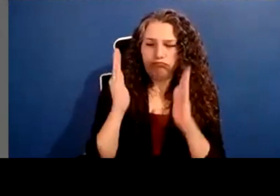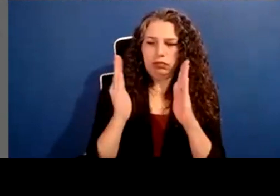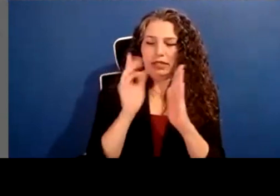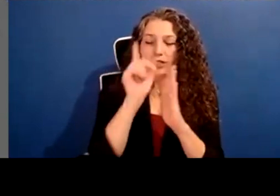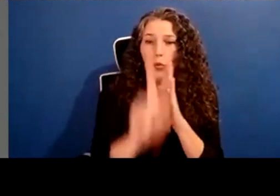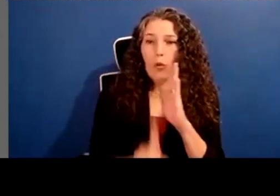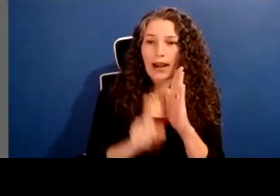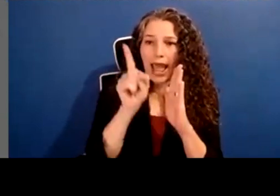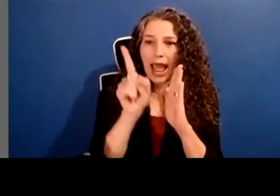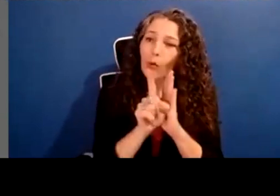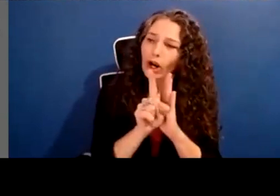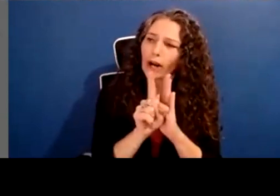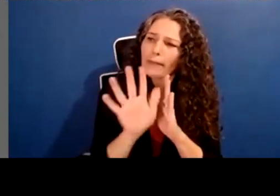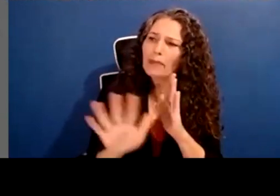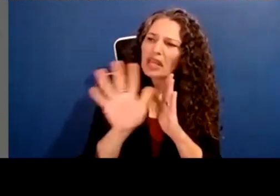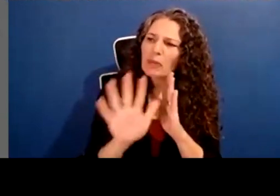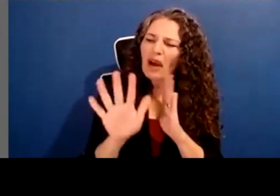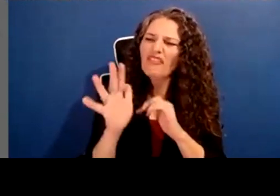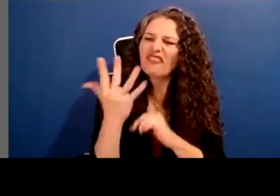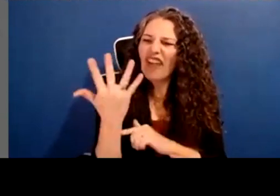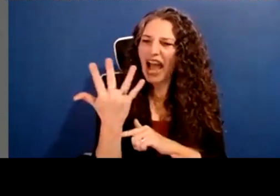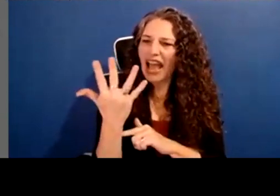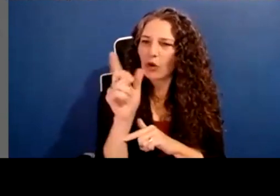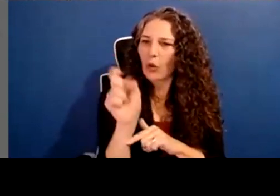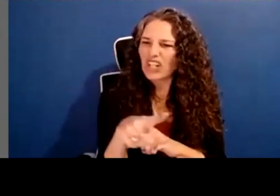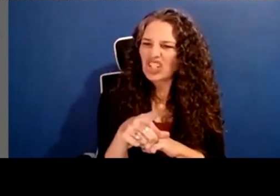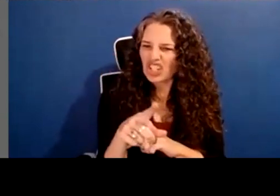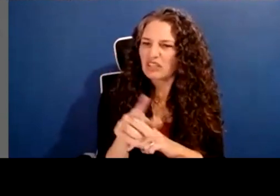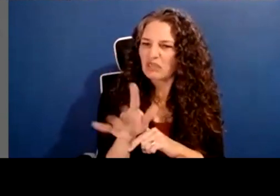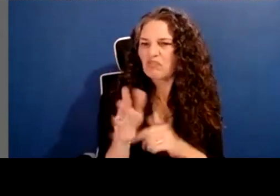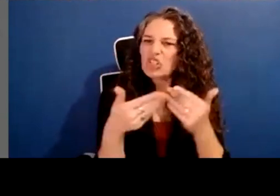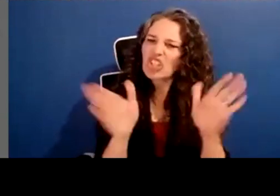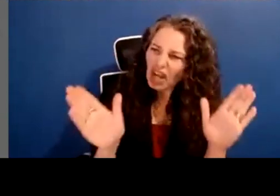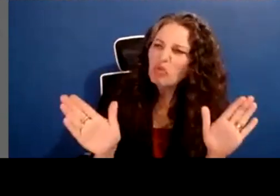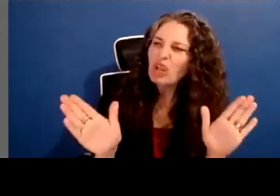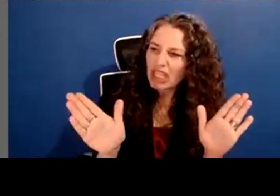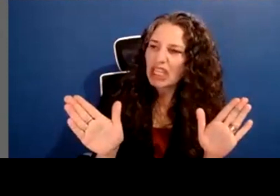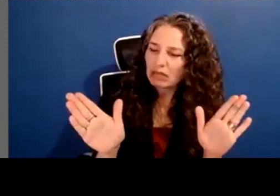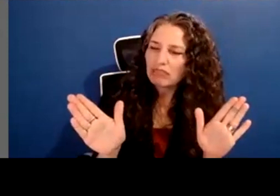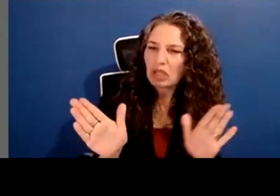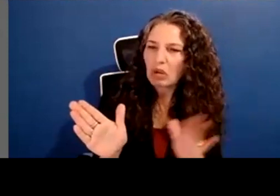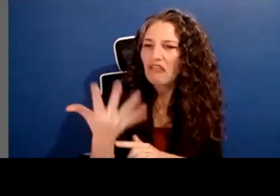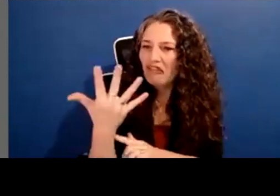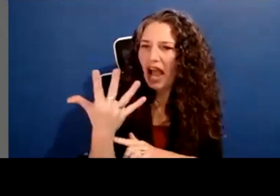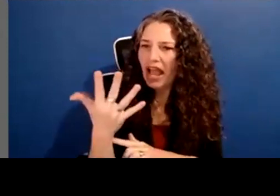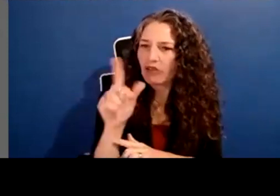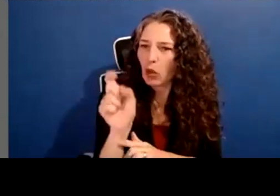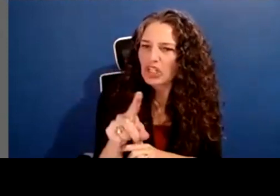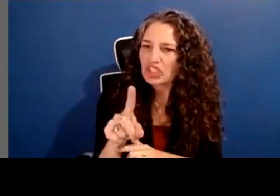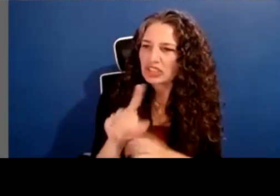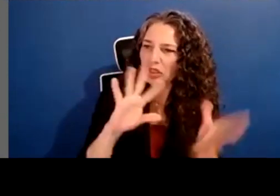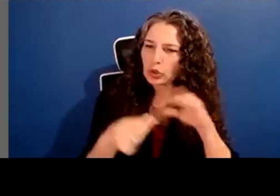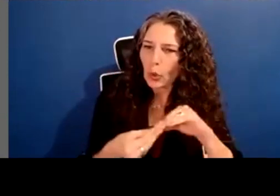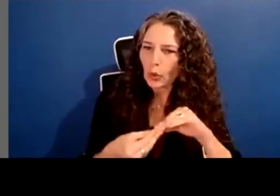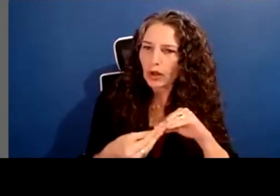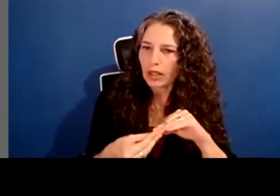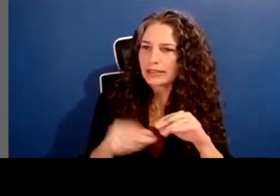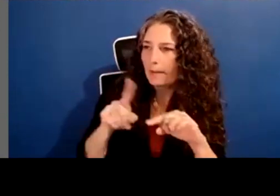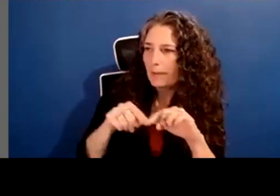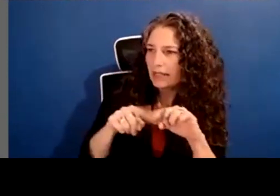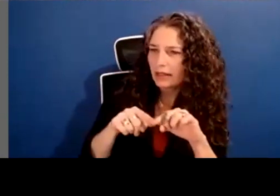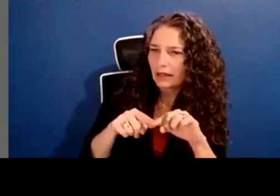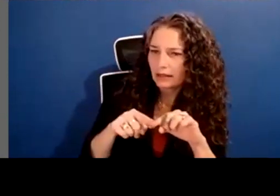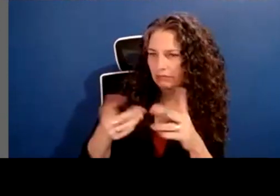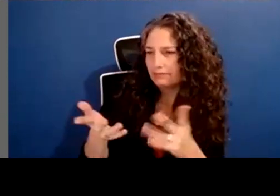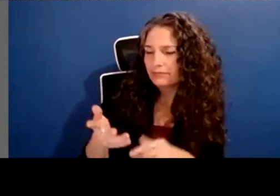type of person that is going to be interviewed. But generally, folks know how to speak a lot. The challenge is